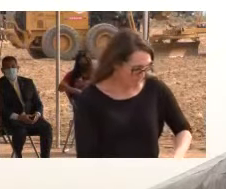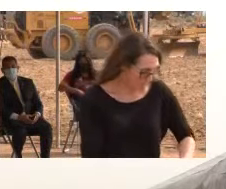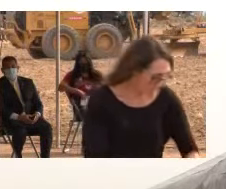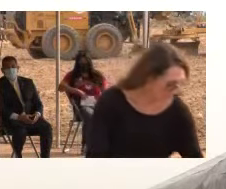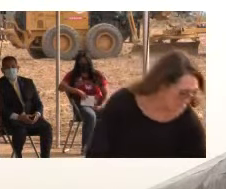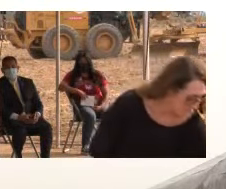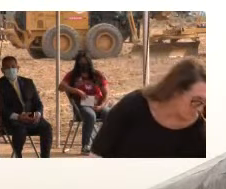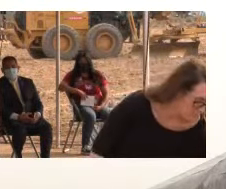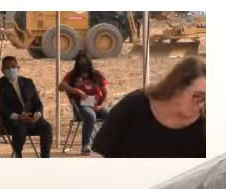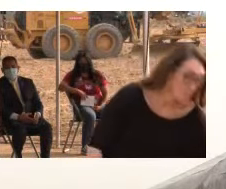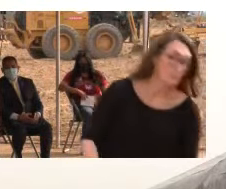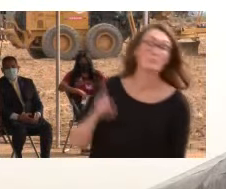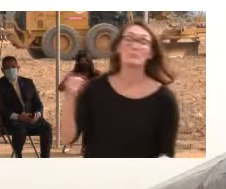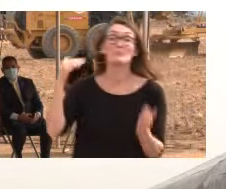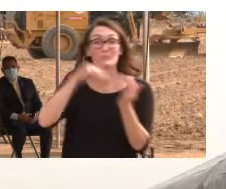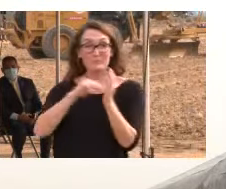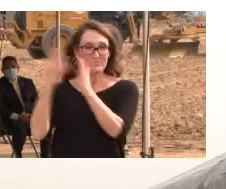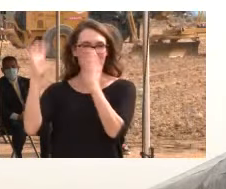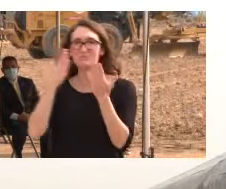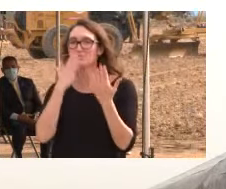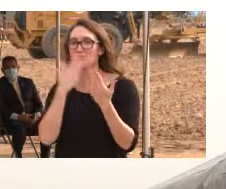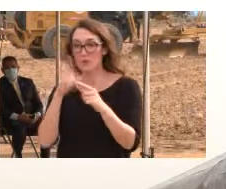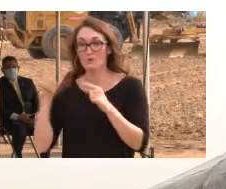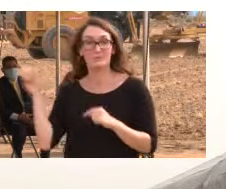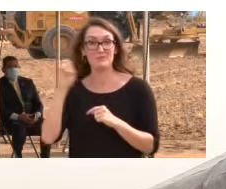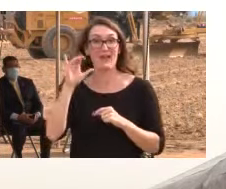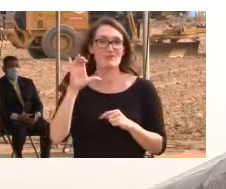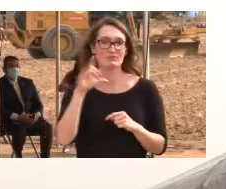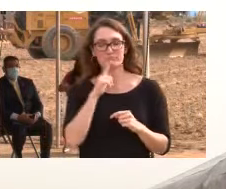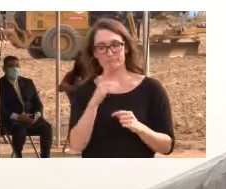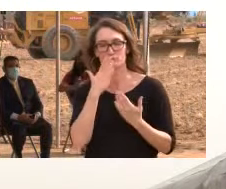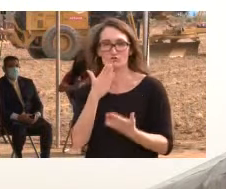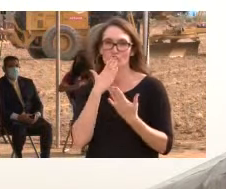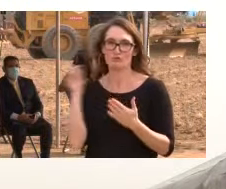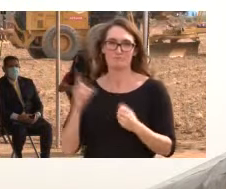Let's give Eric another round of applause. That was good.